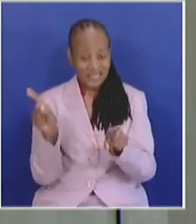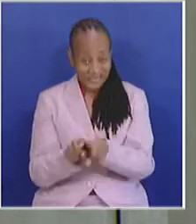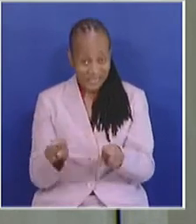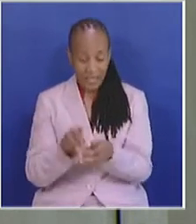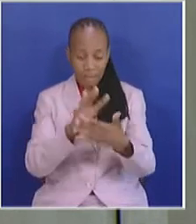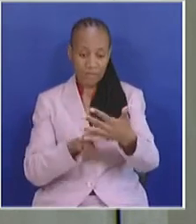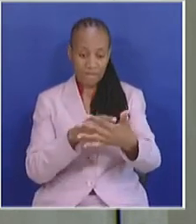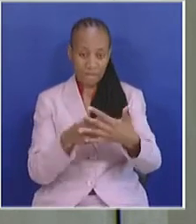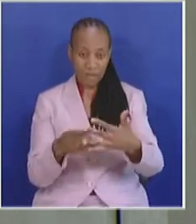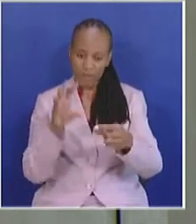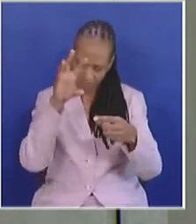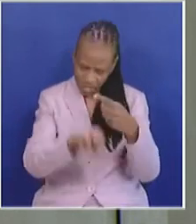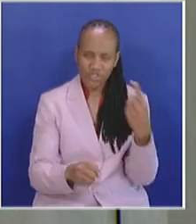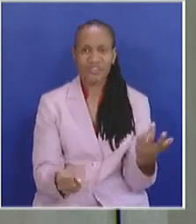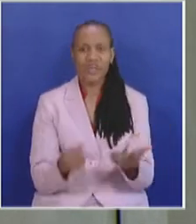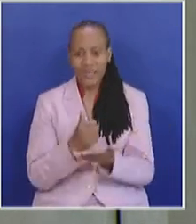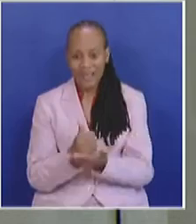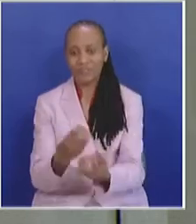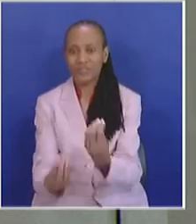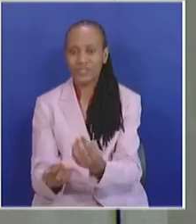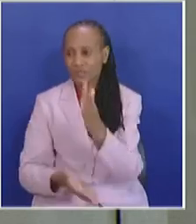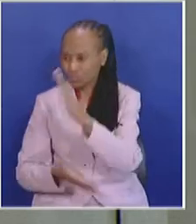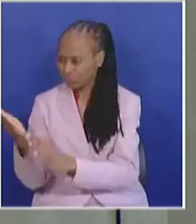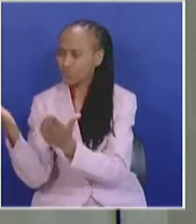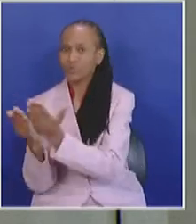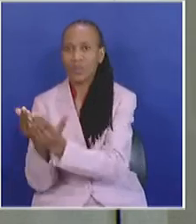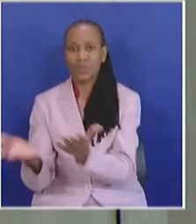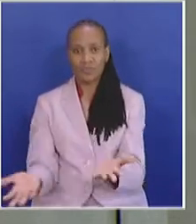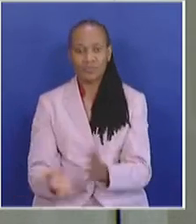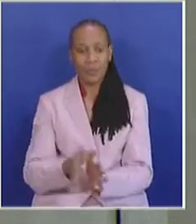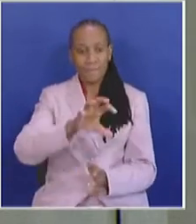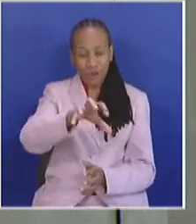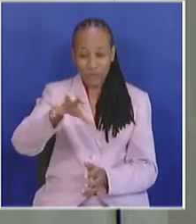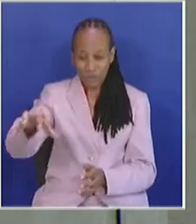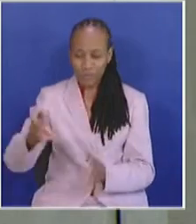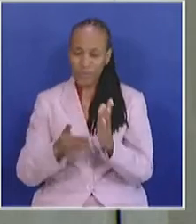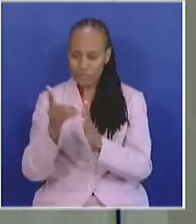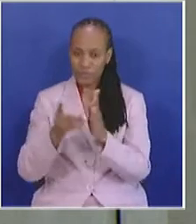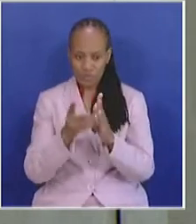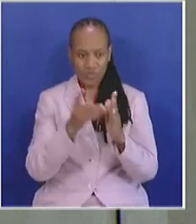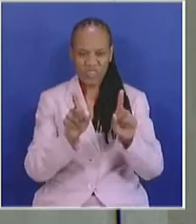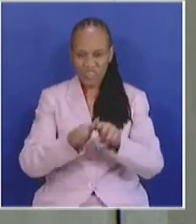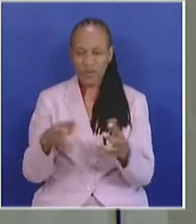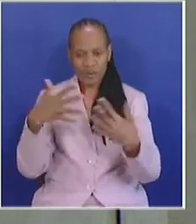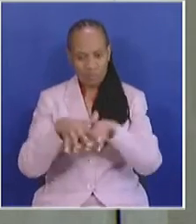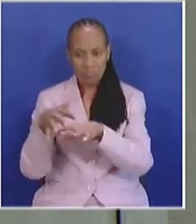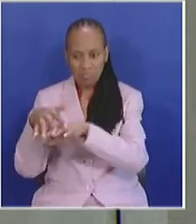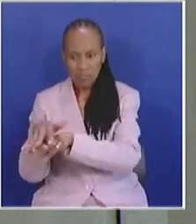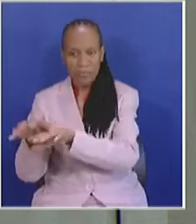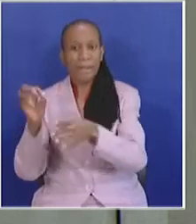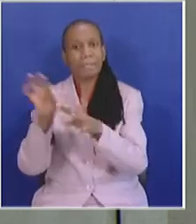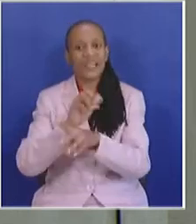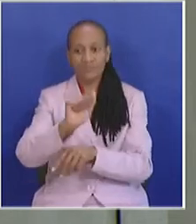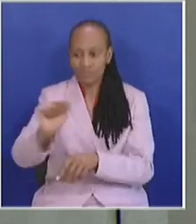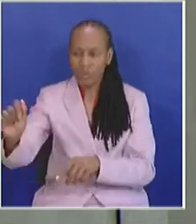in the transport of our children to and from school. Provinces will develop their customized implementation plans to